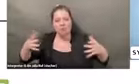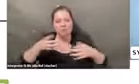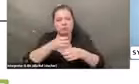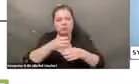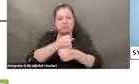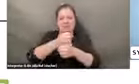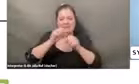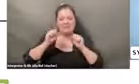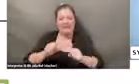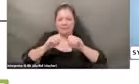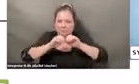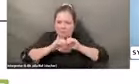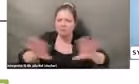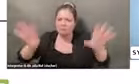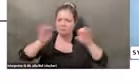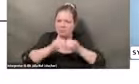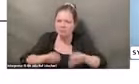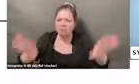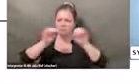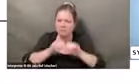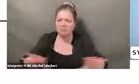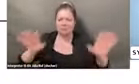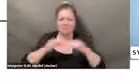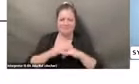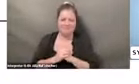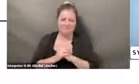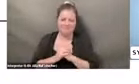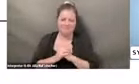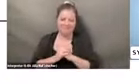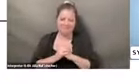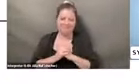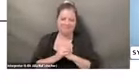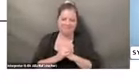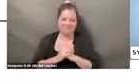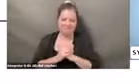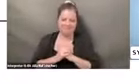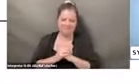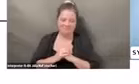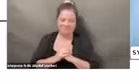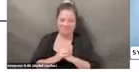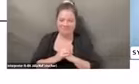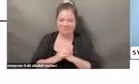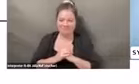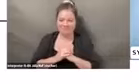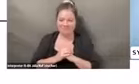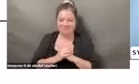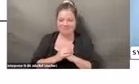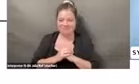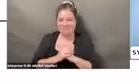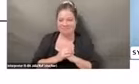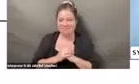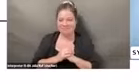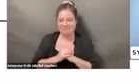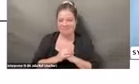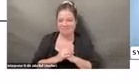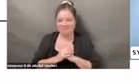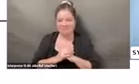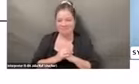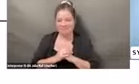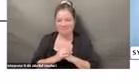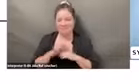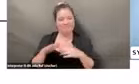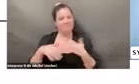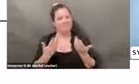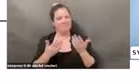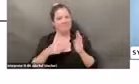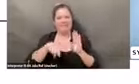facilitating the scaling up of the project's results. So, who was those